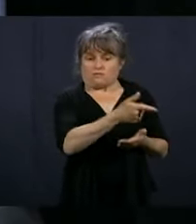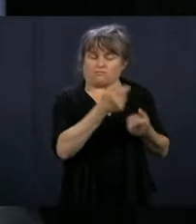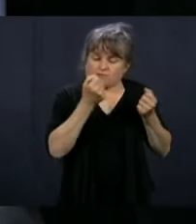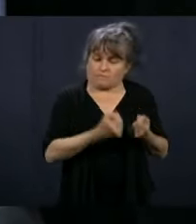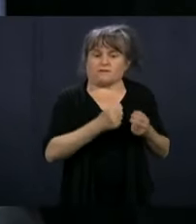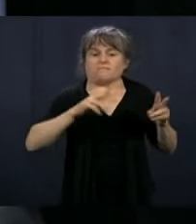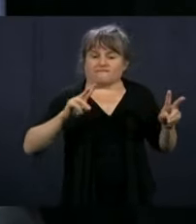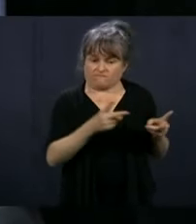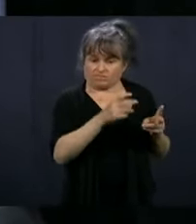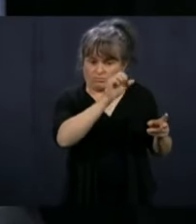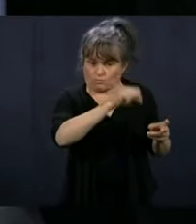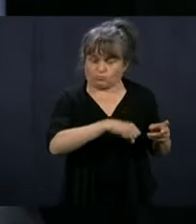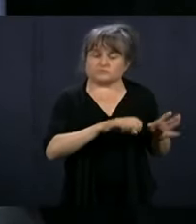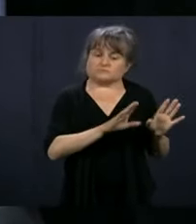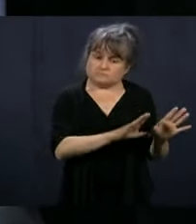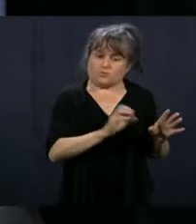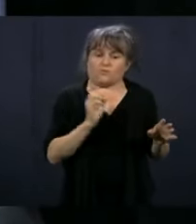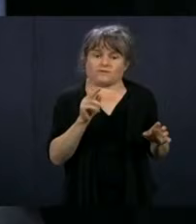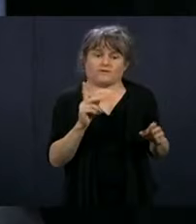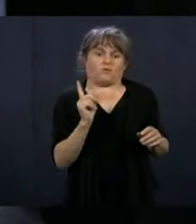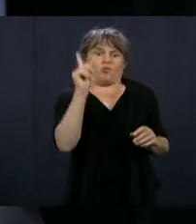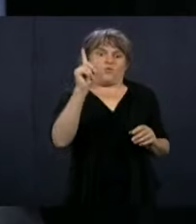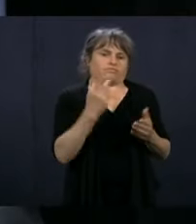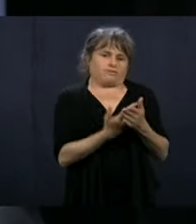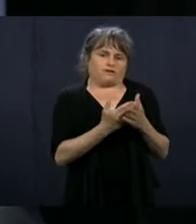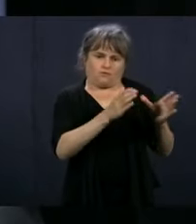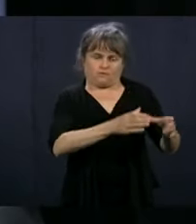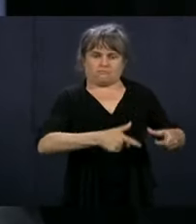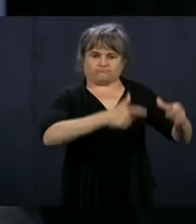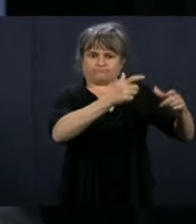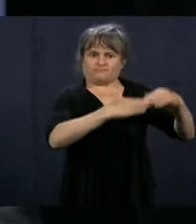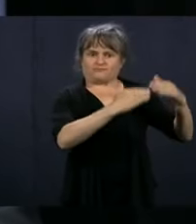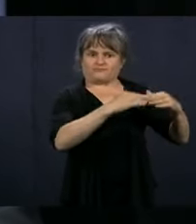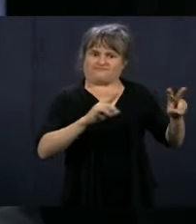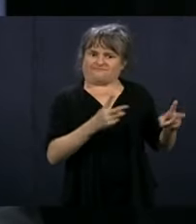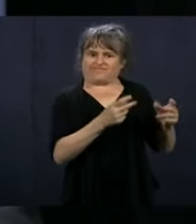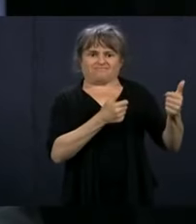there in a few months. But